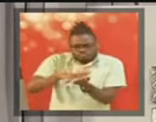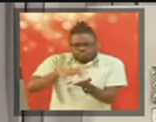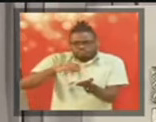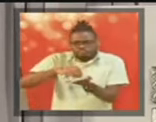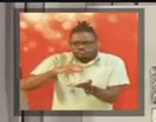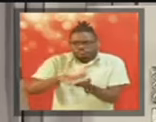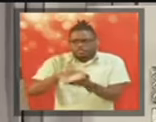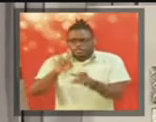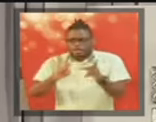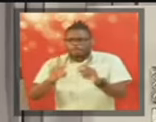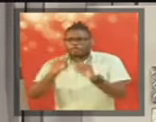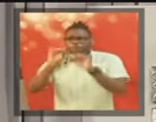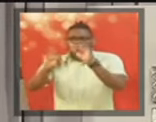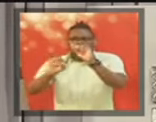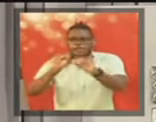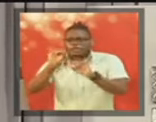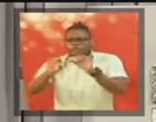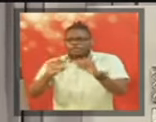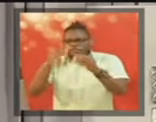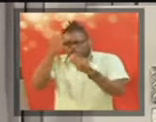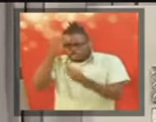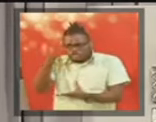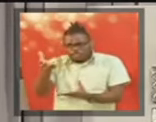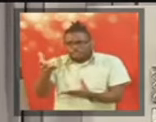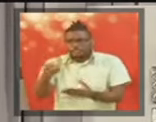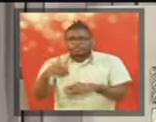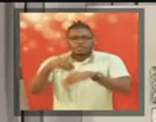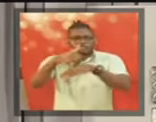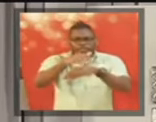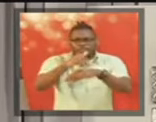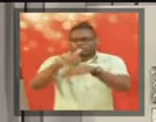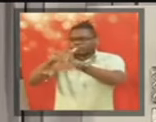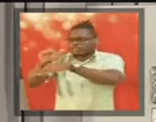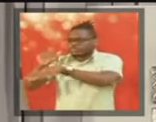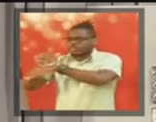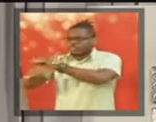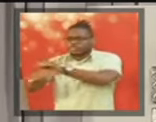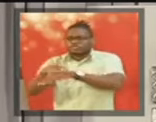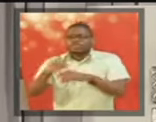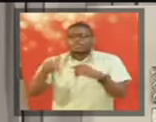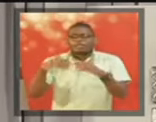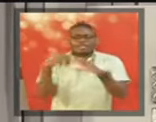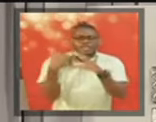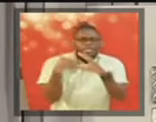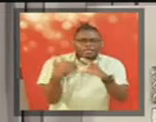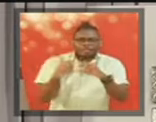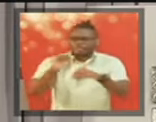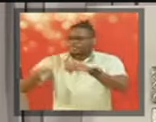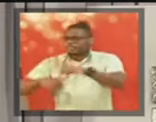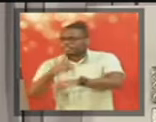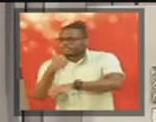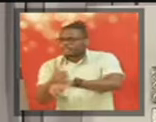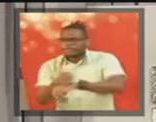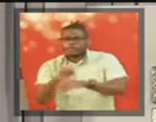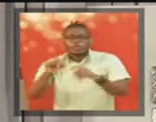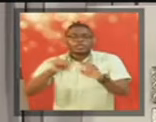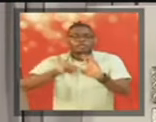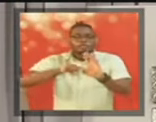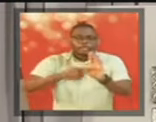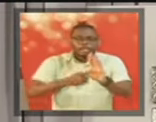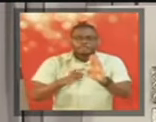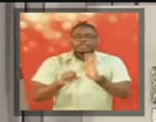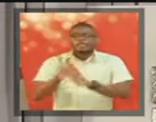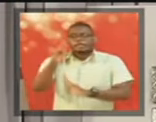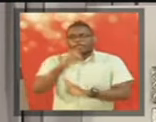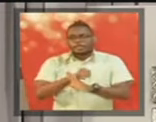collated through a small telemedicine unit that was set up in my office at the beginning of September, and therefore we'd be able to generate those